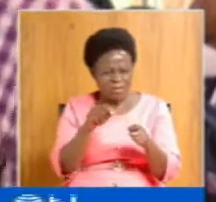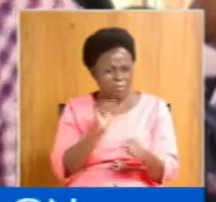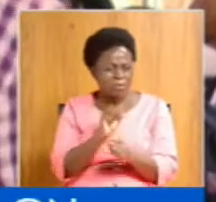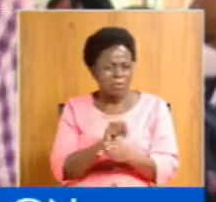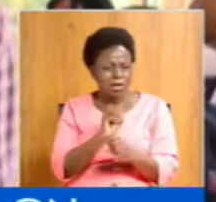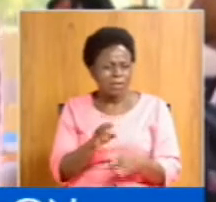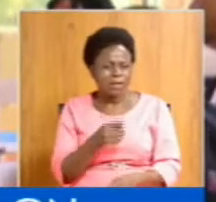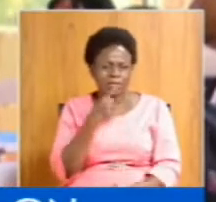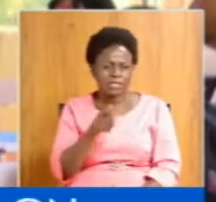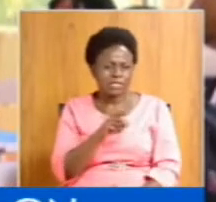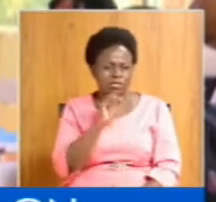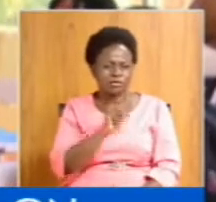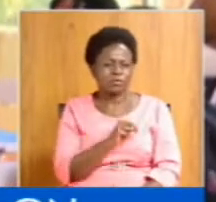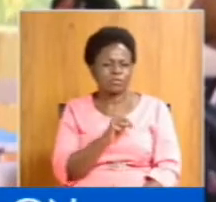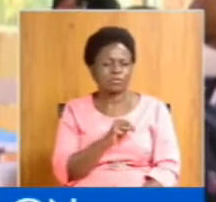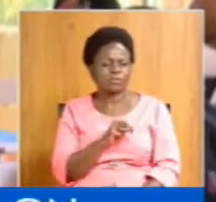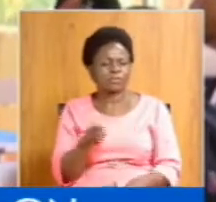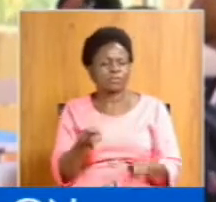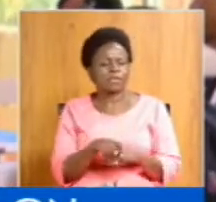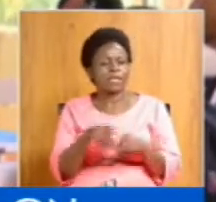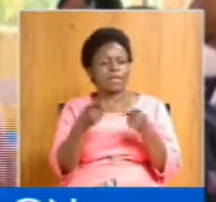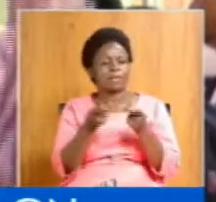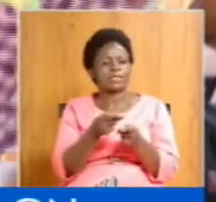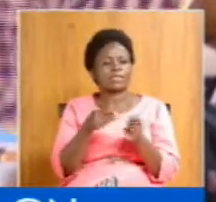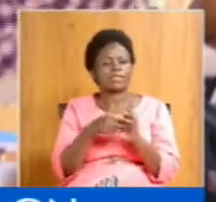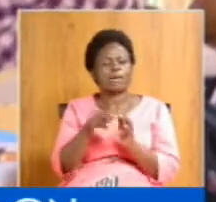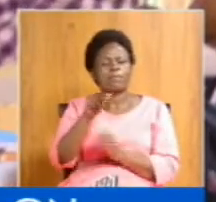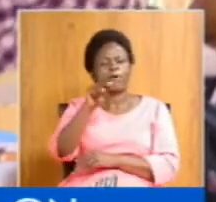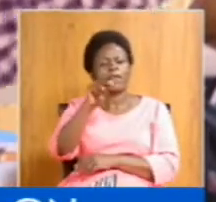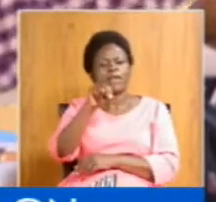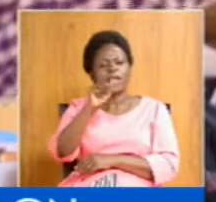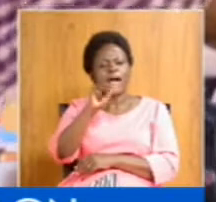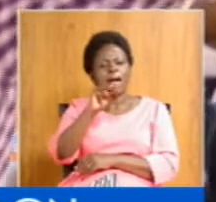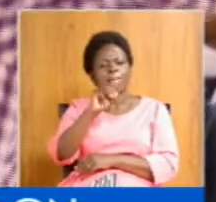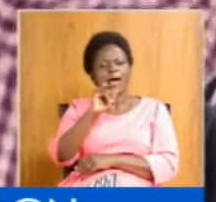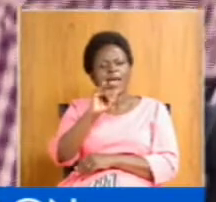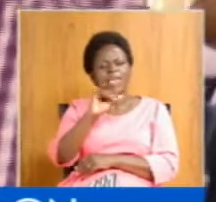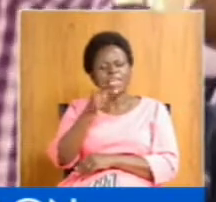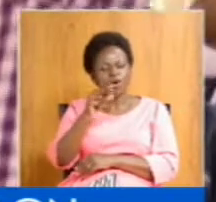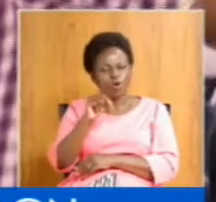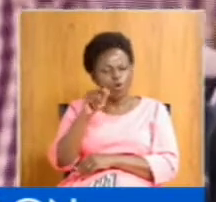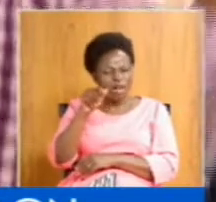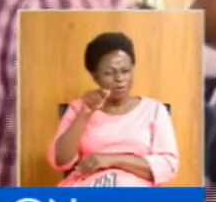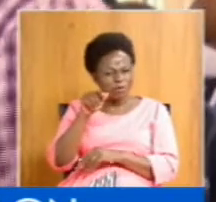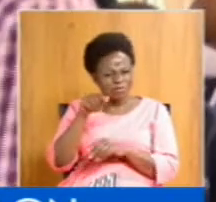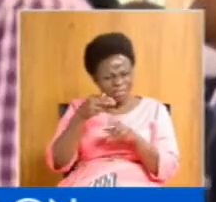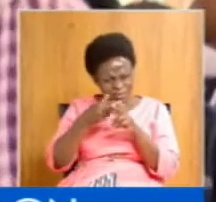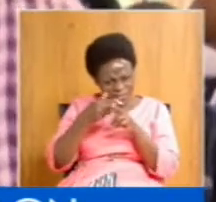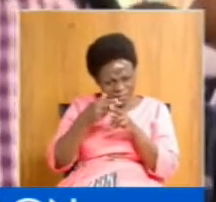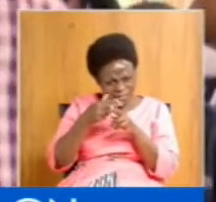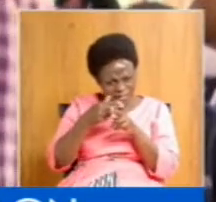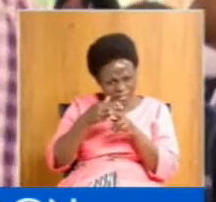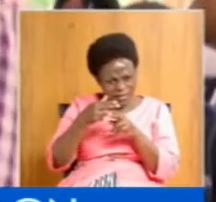working. They said, no. And in places like Namaingo, down there, there is a rural district as you go towards Kenya.